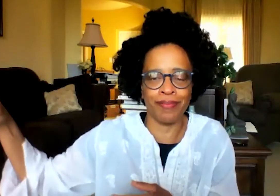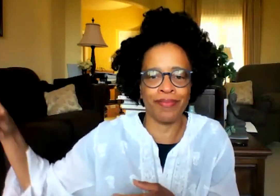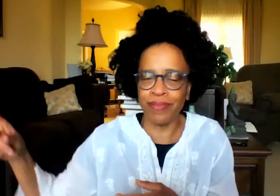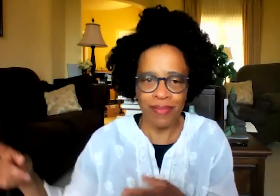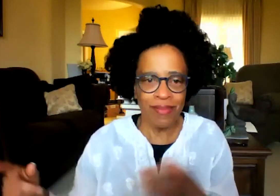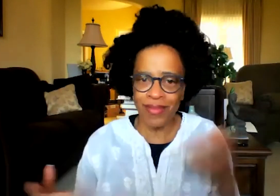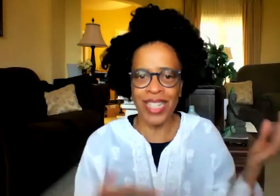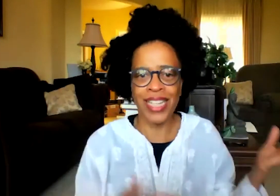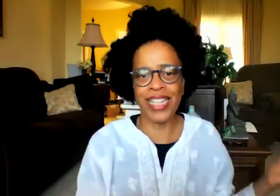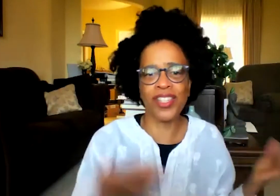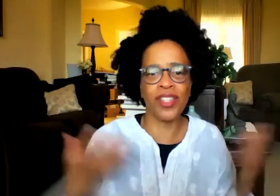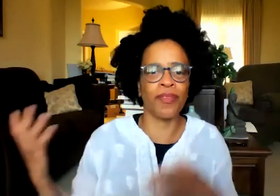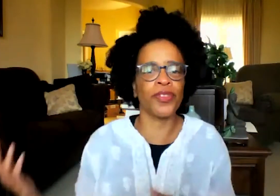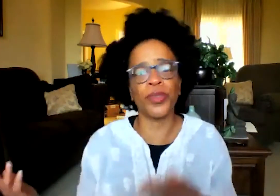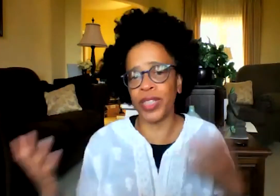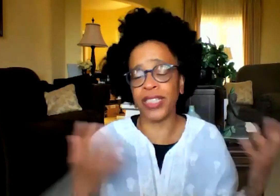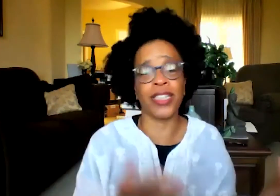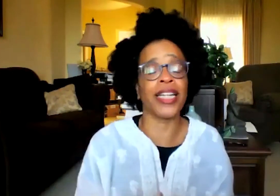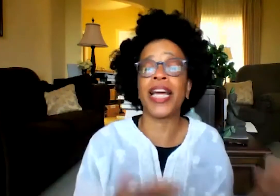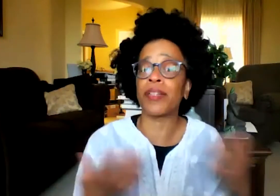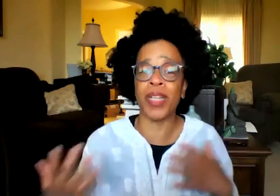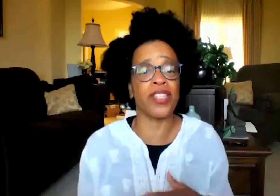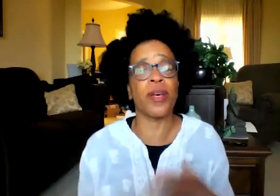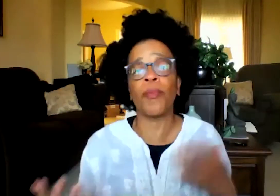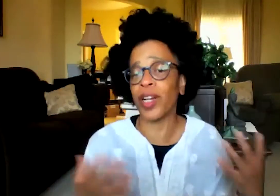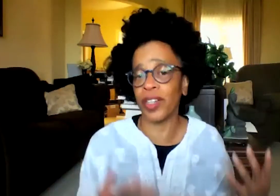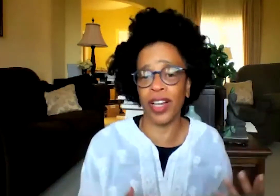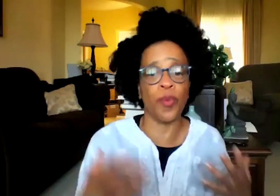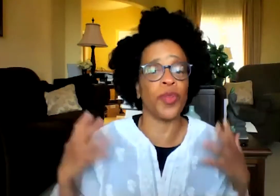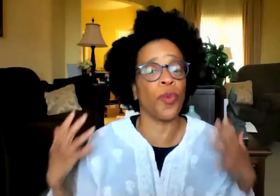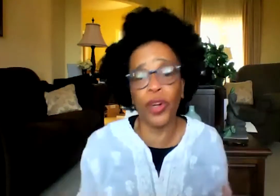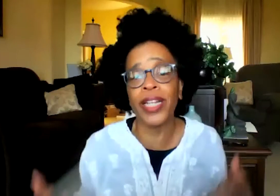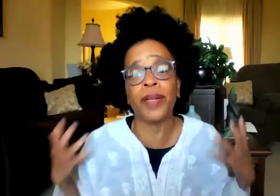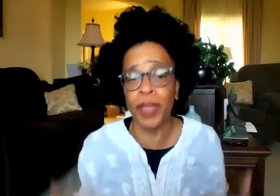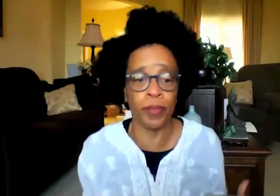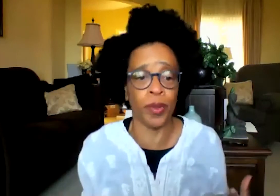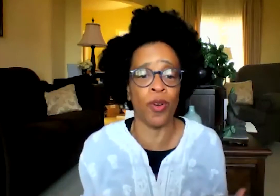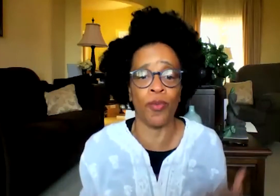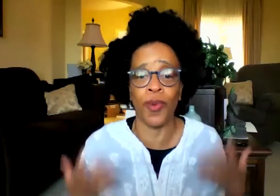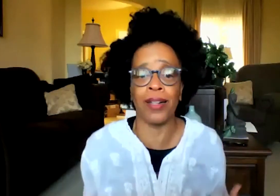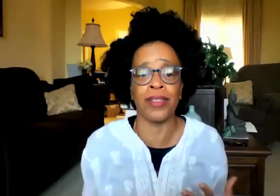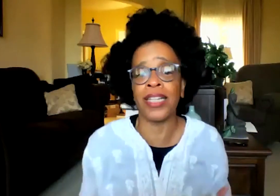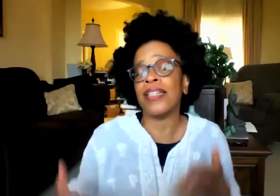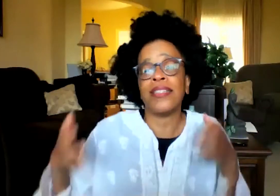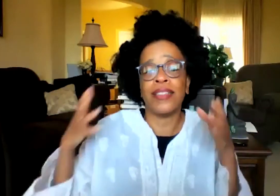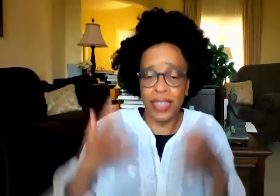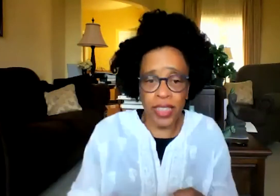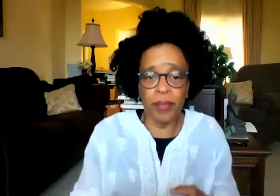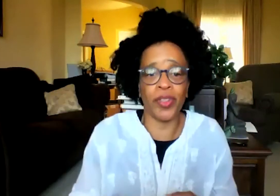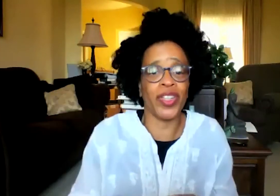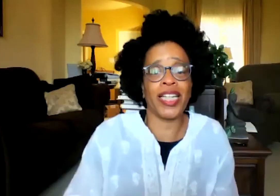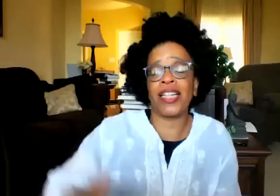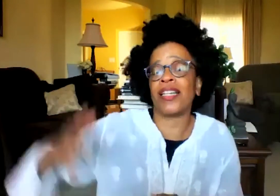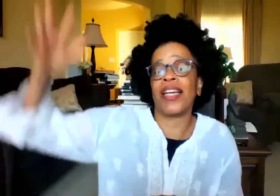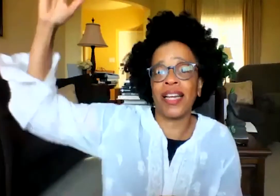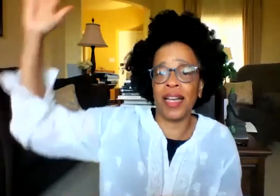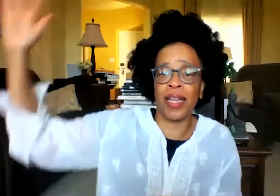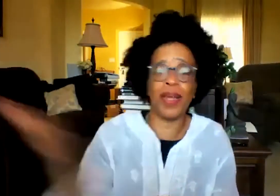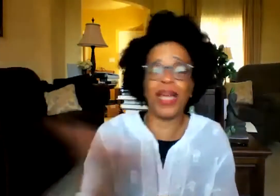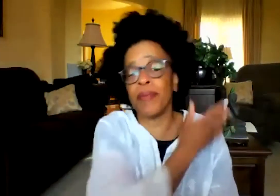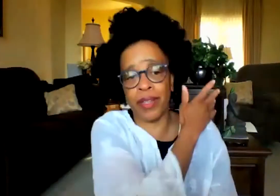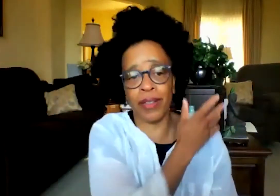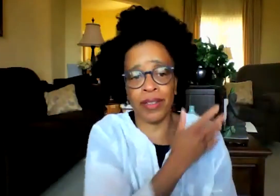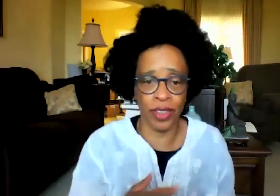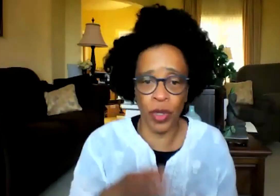to eat some food that's going to connect me in some way or another with working people around this community,